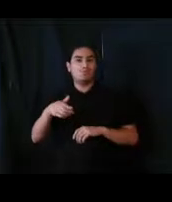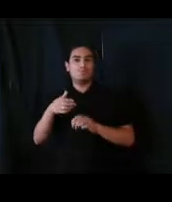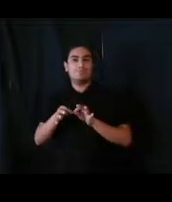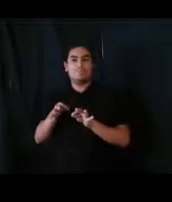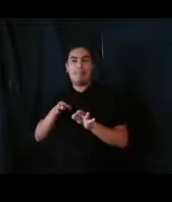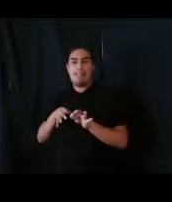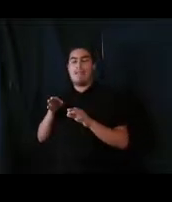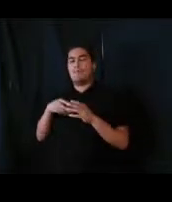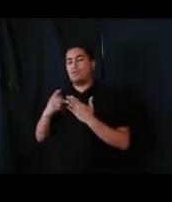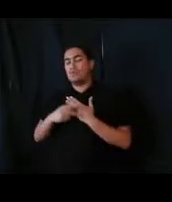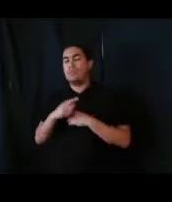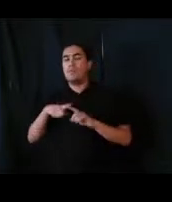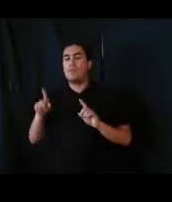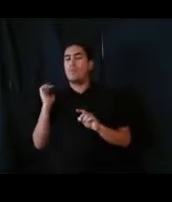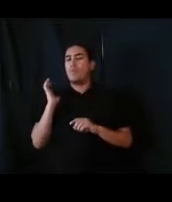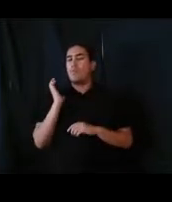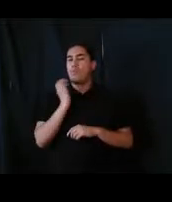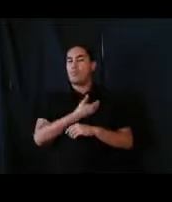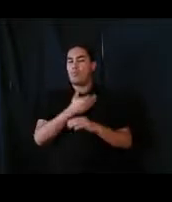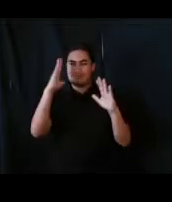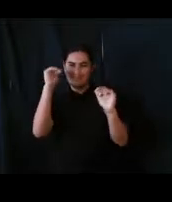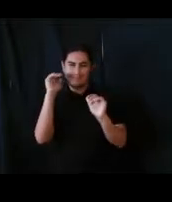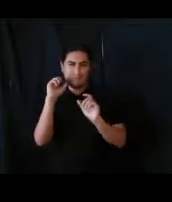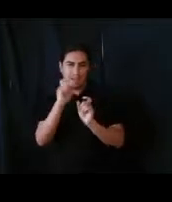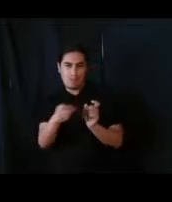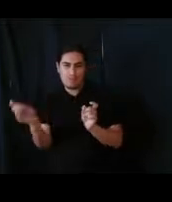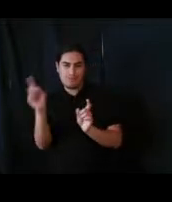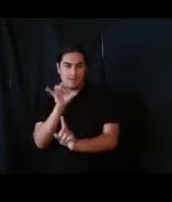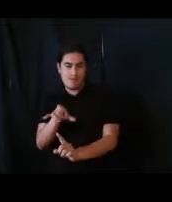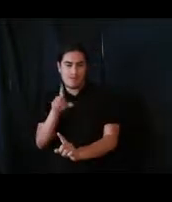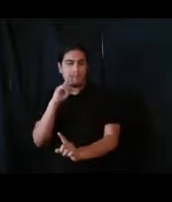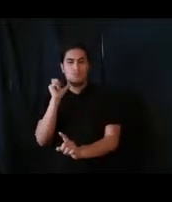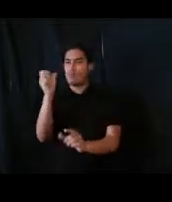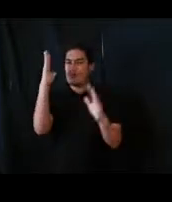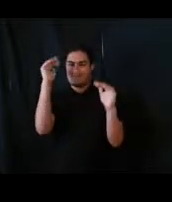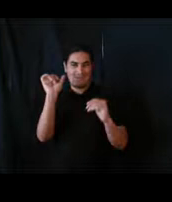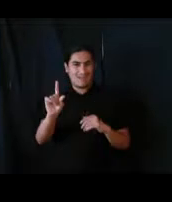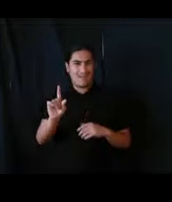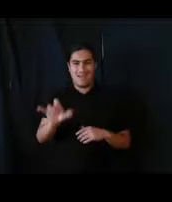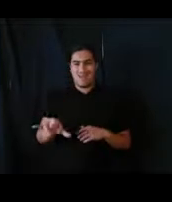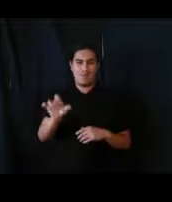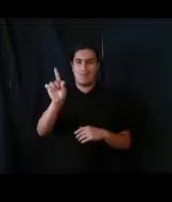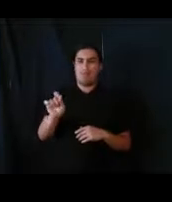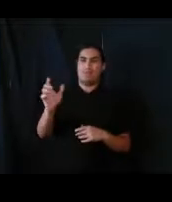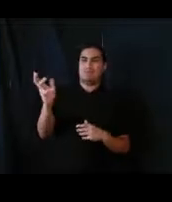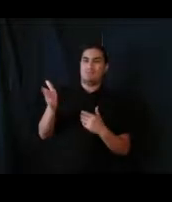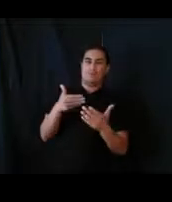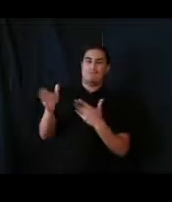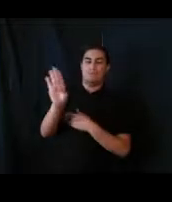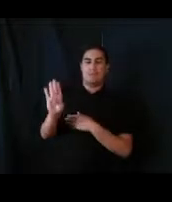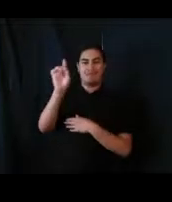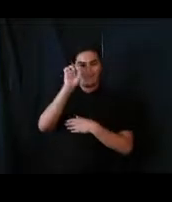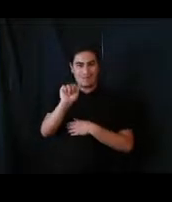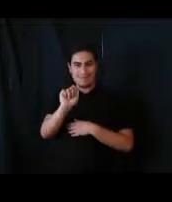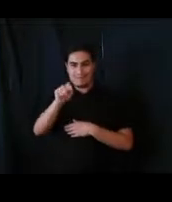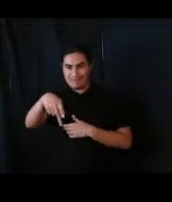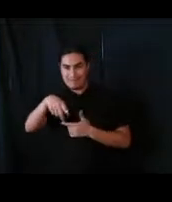expected level of allocation because we don't expect that whole one point whatever billion for atp or